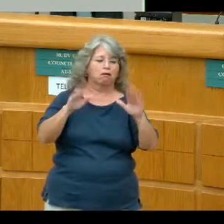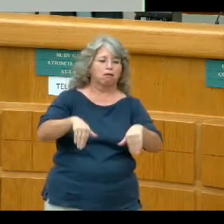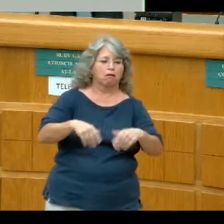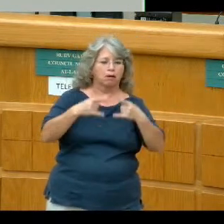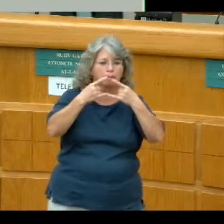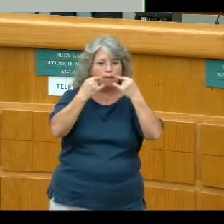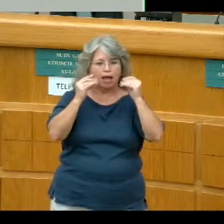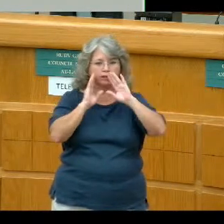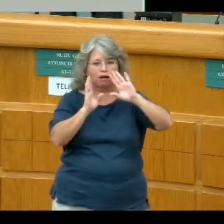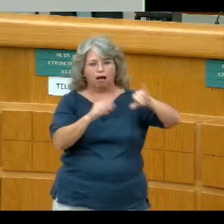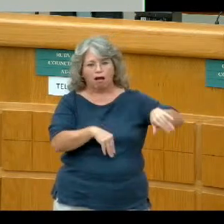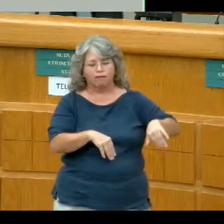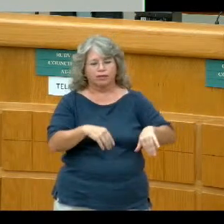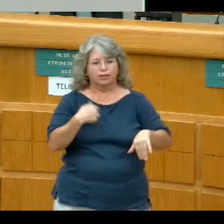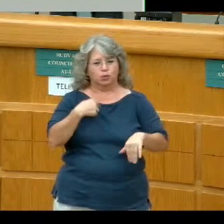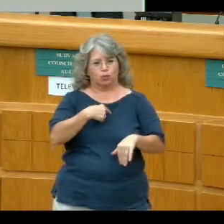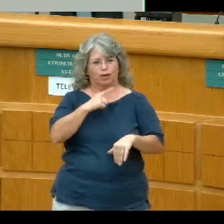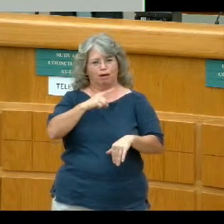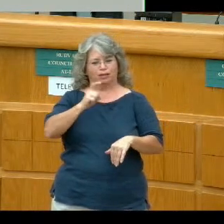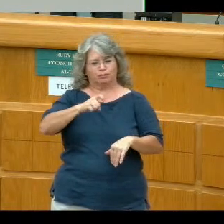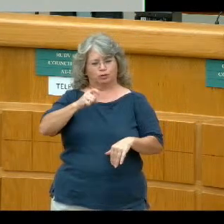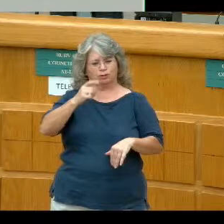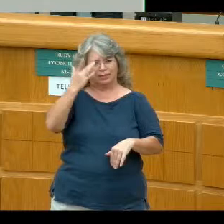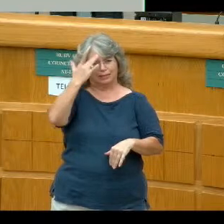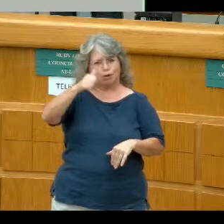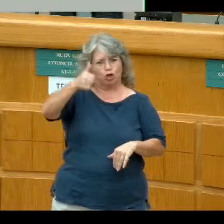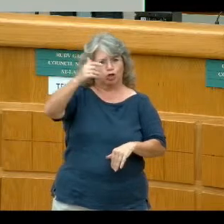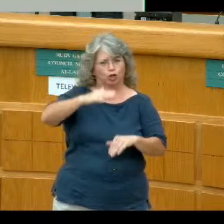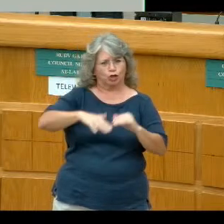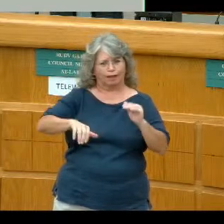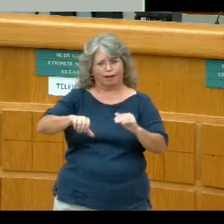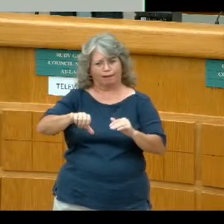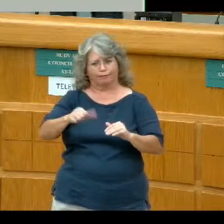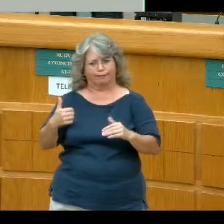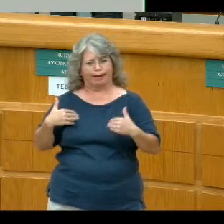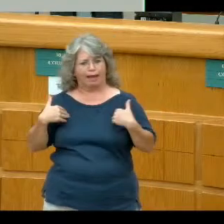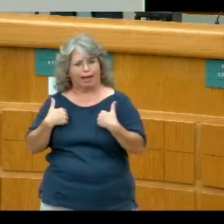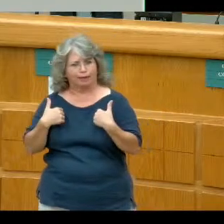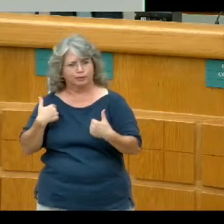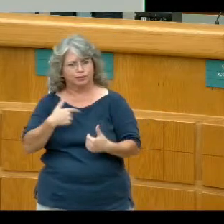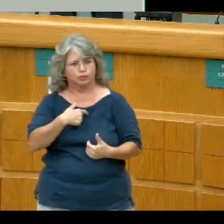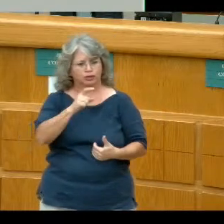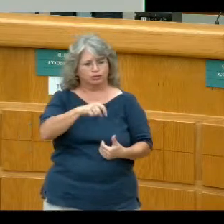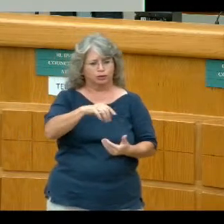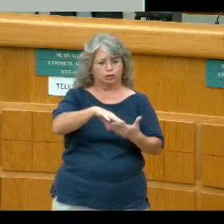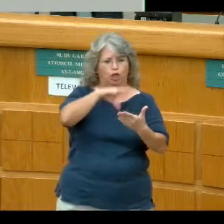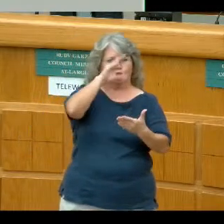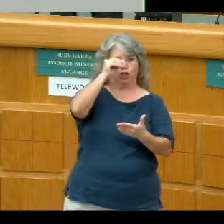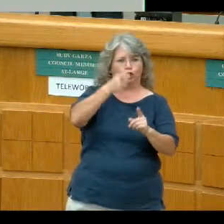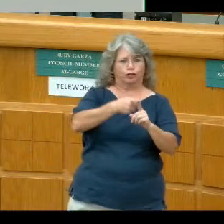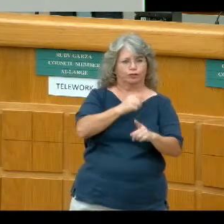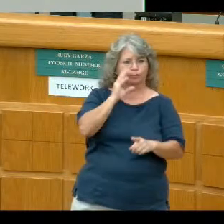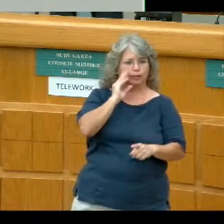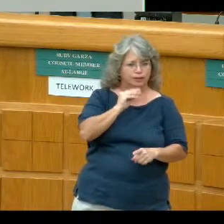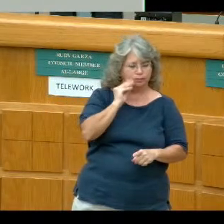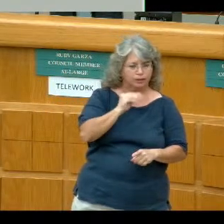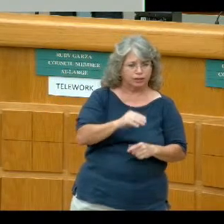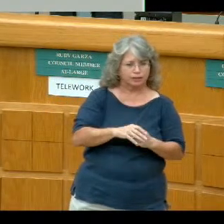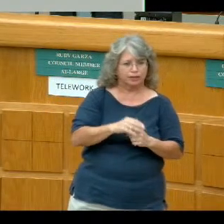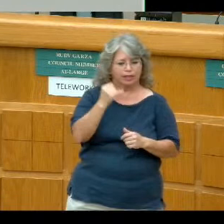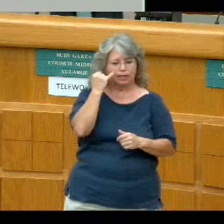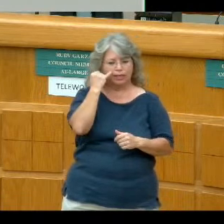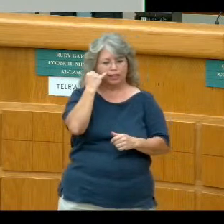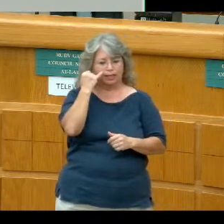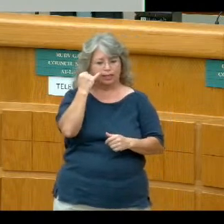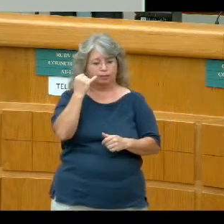mask off, right? We're humans. We're supposed to be smarter than other animals in the animal kingdom. We're supposed to be able to learn from our experiences.